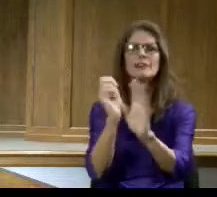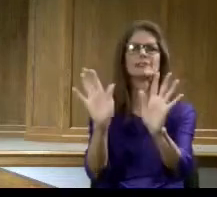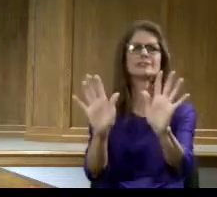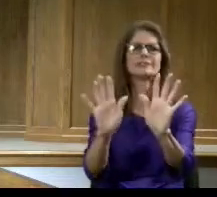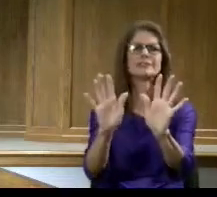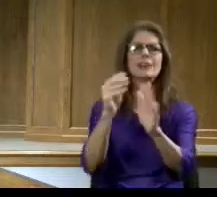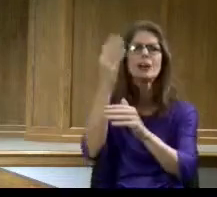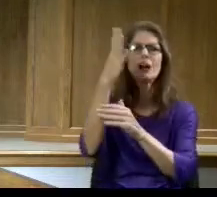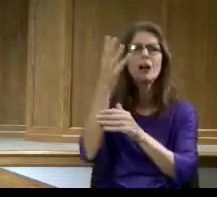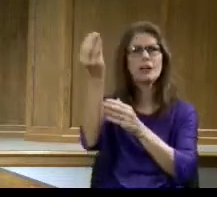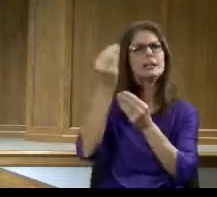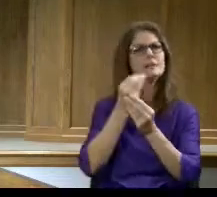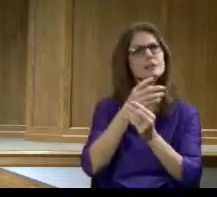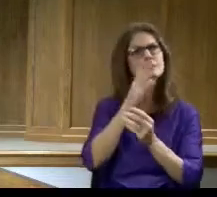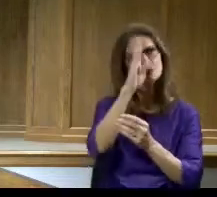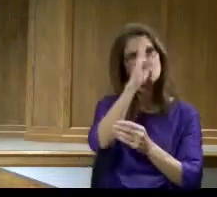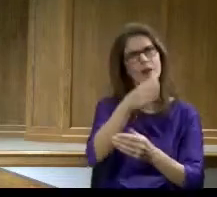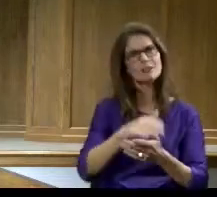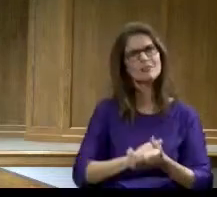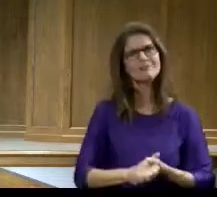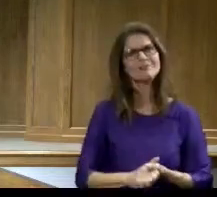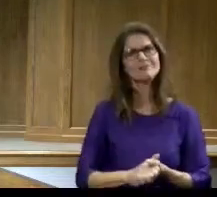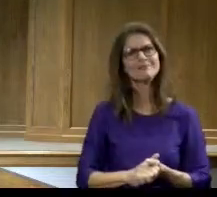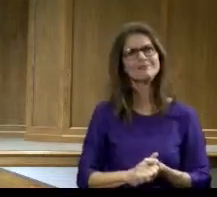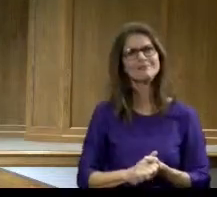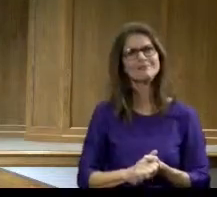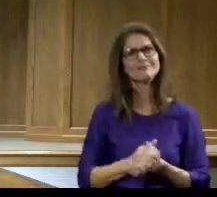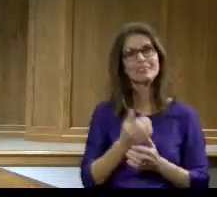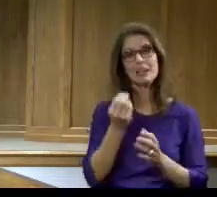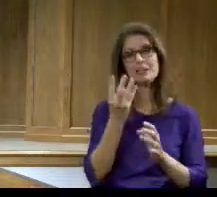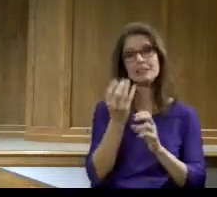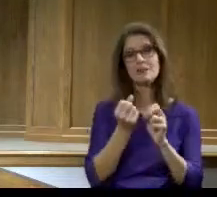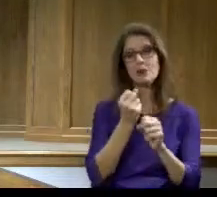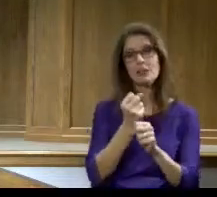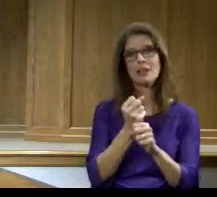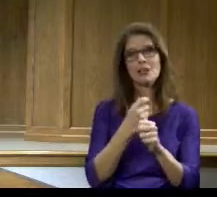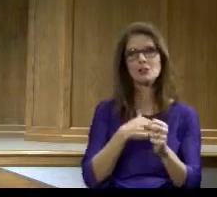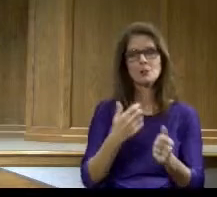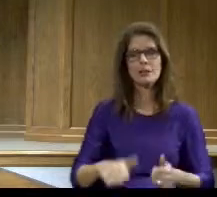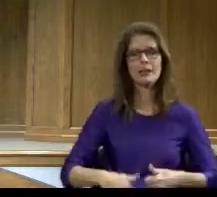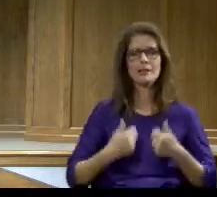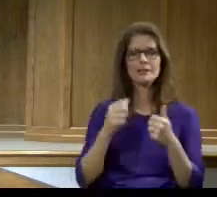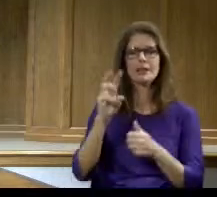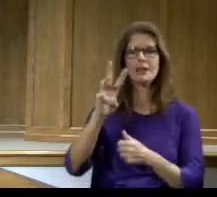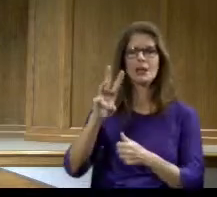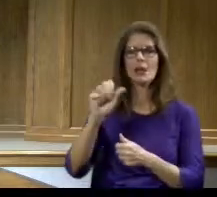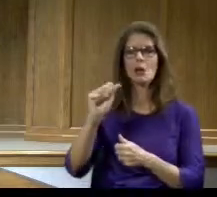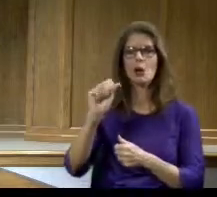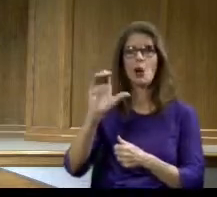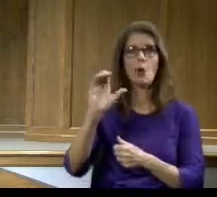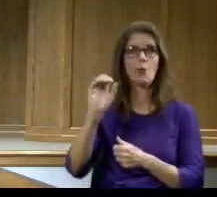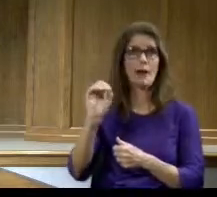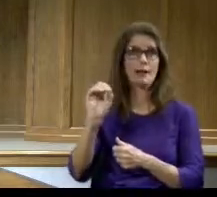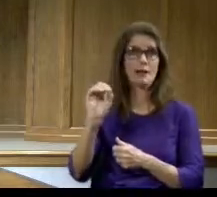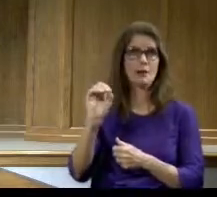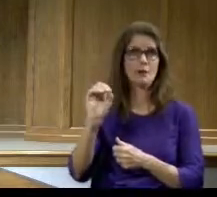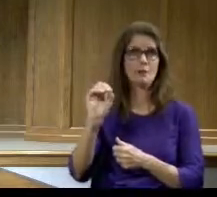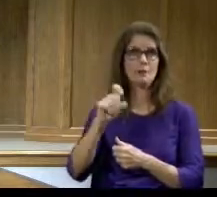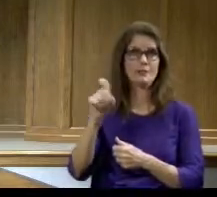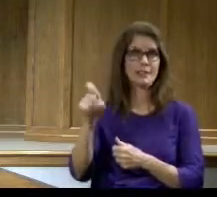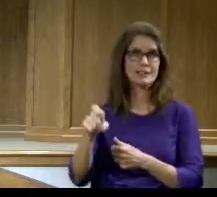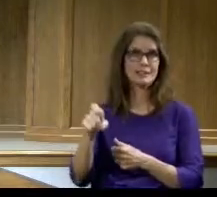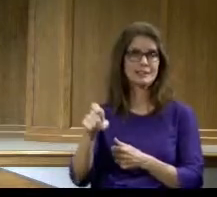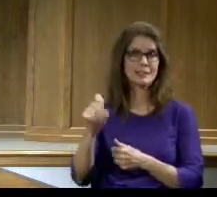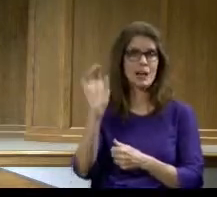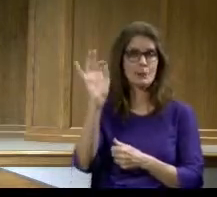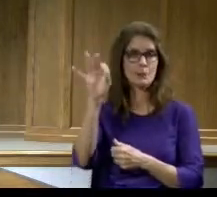For years, we lived in Waco, Texas. I preached in Waco for 20 years. We have children here in